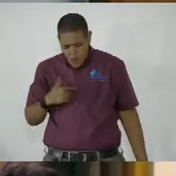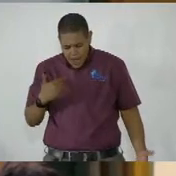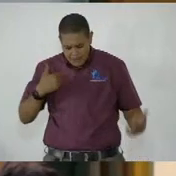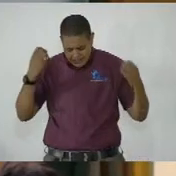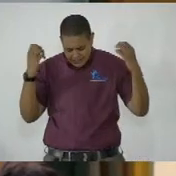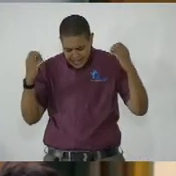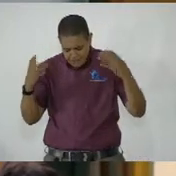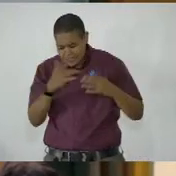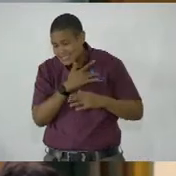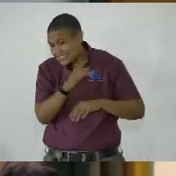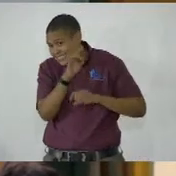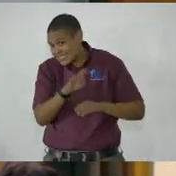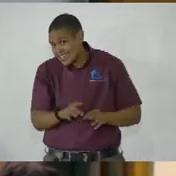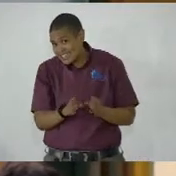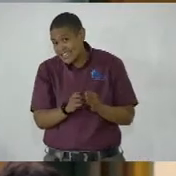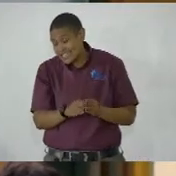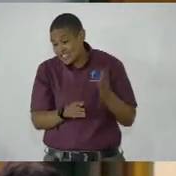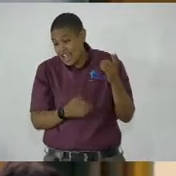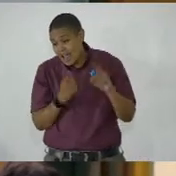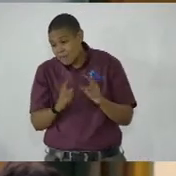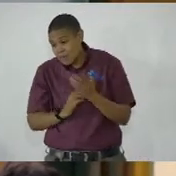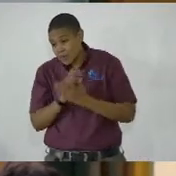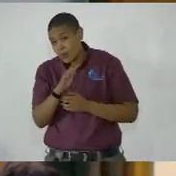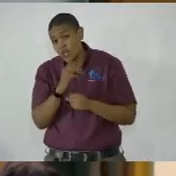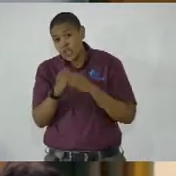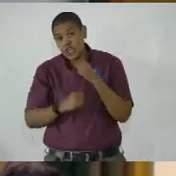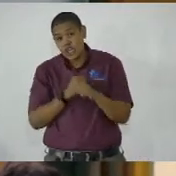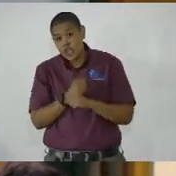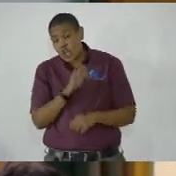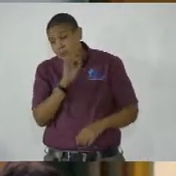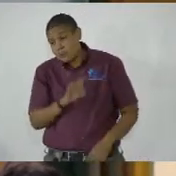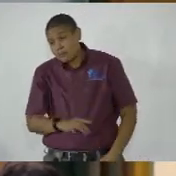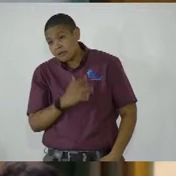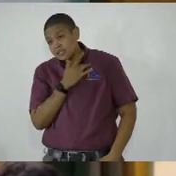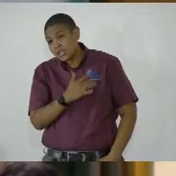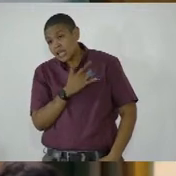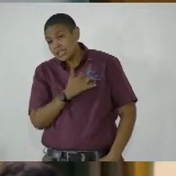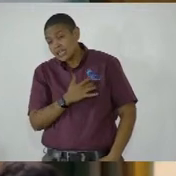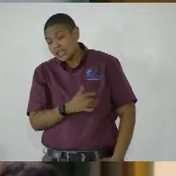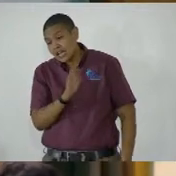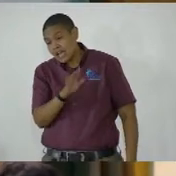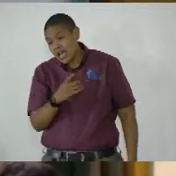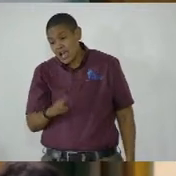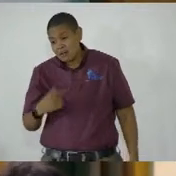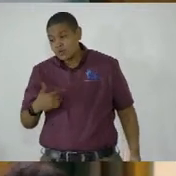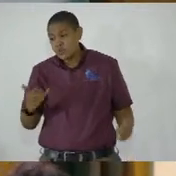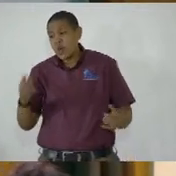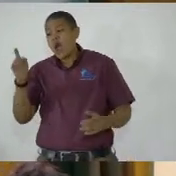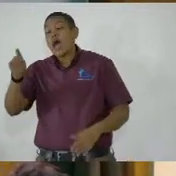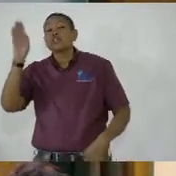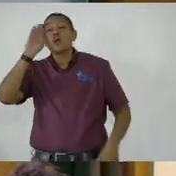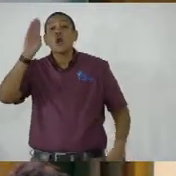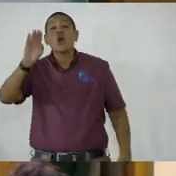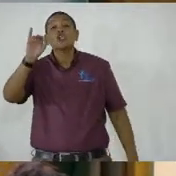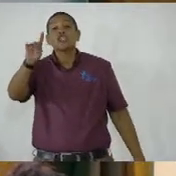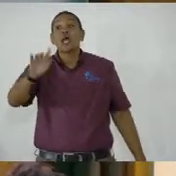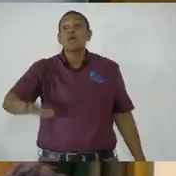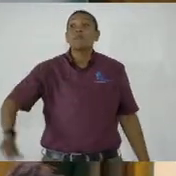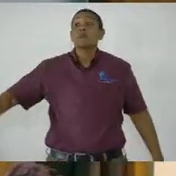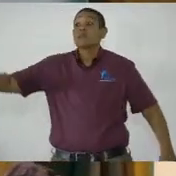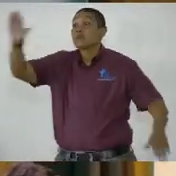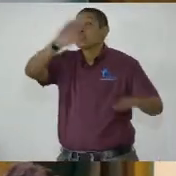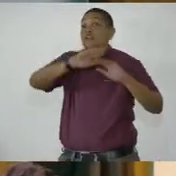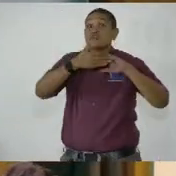several sensitization sessions throughout the year. And Madam Speaker, we have now asked all the GPs across the